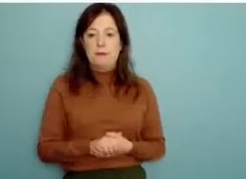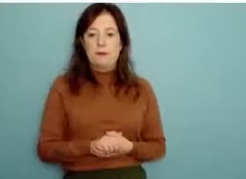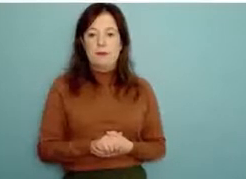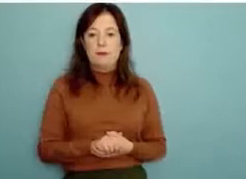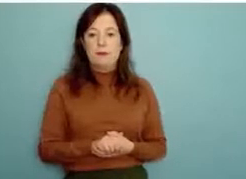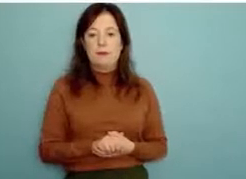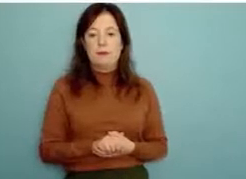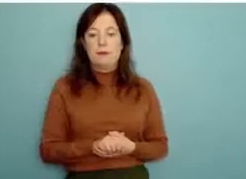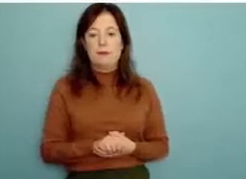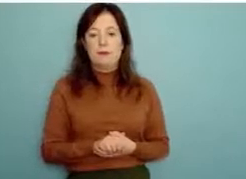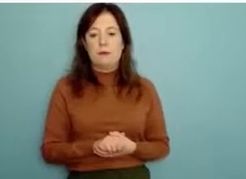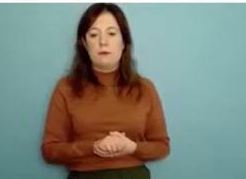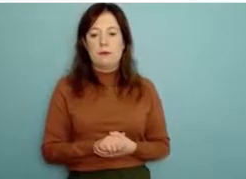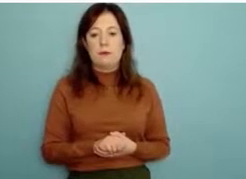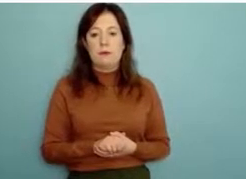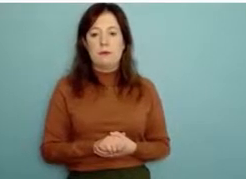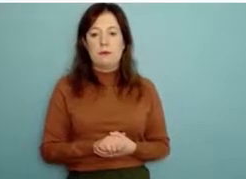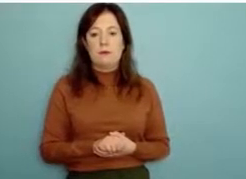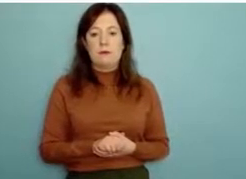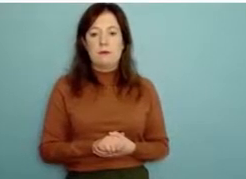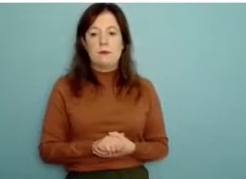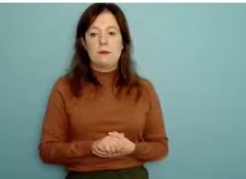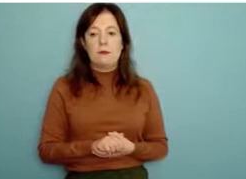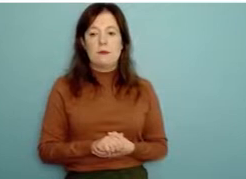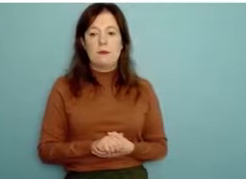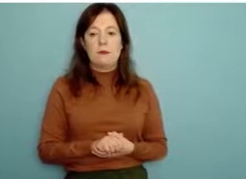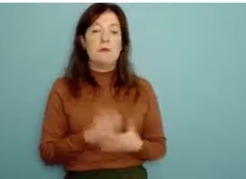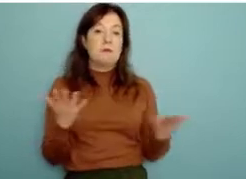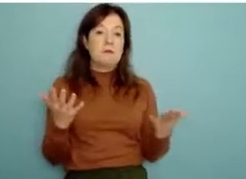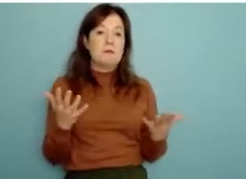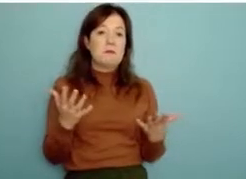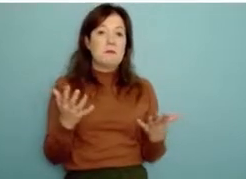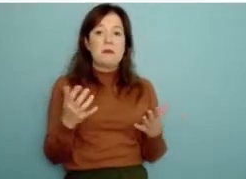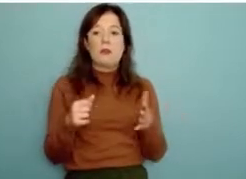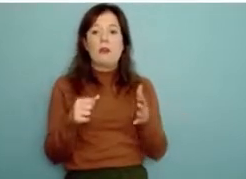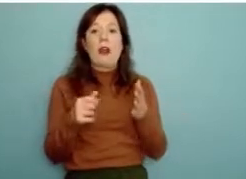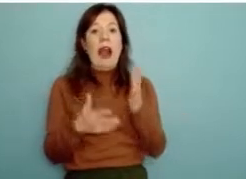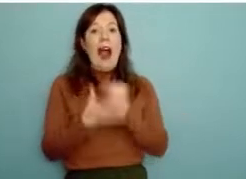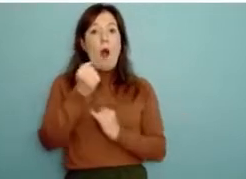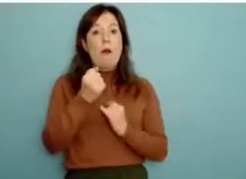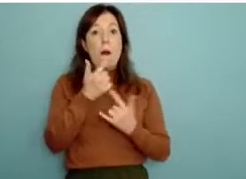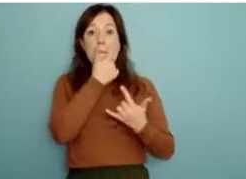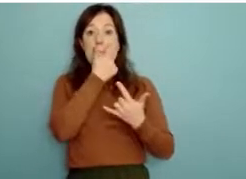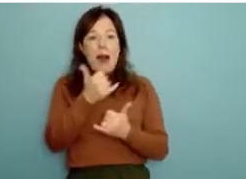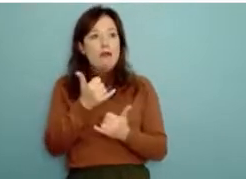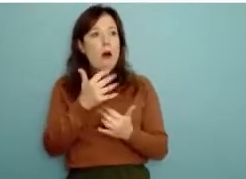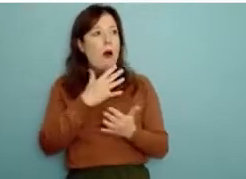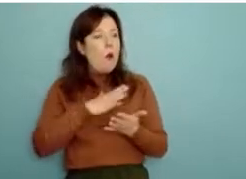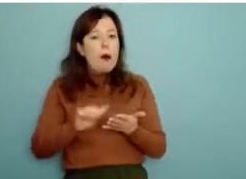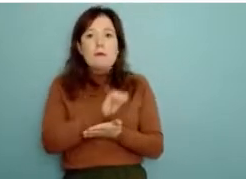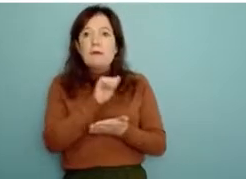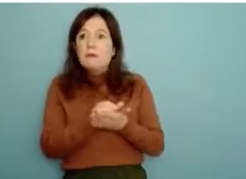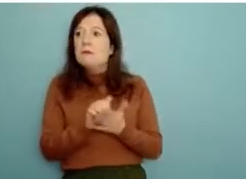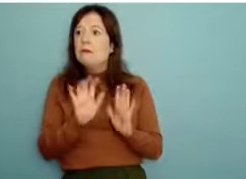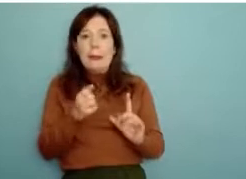and I suppose it's just about thinking about what the challenges are if we are going to do outcome measurement meaningfully. And